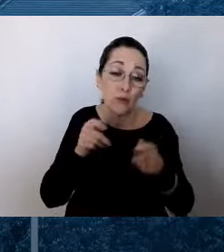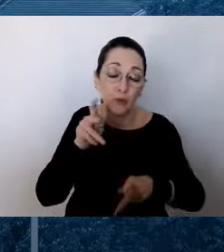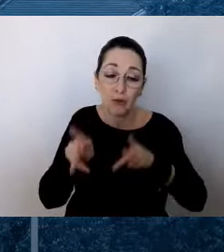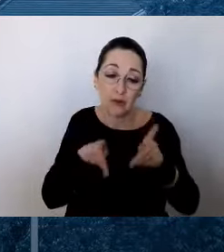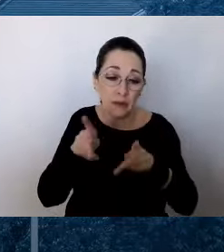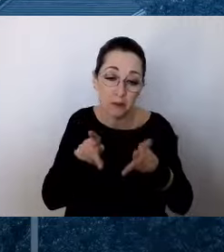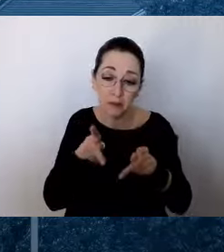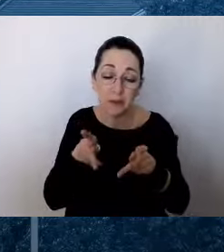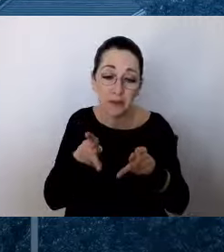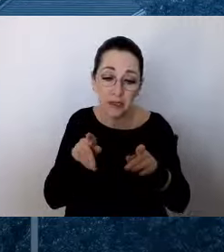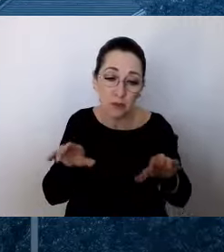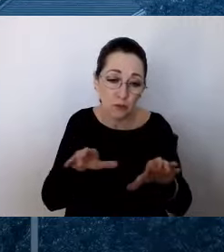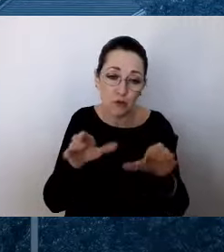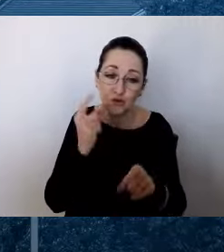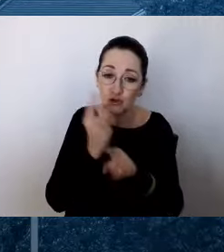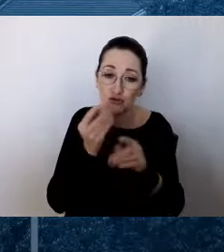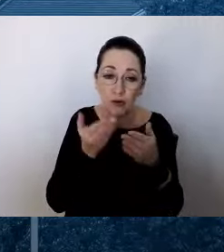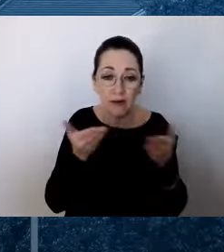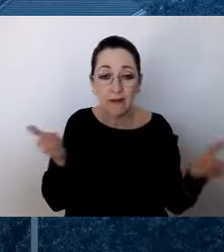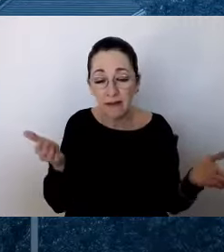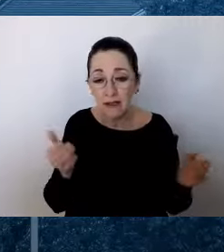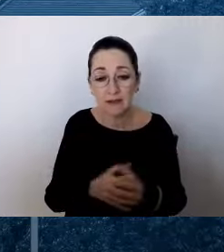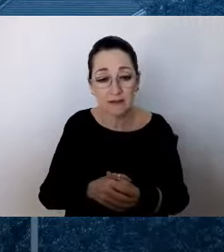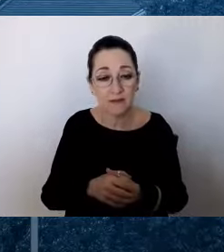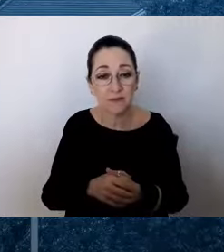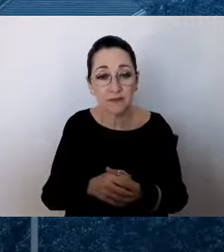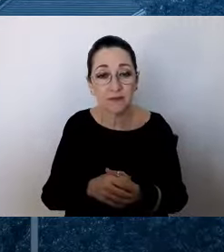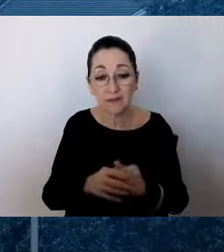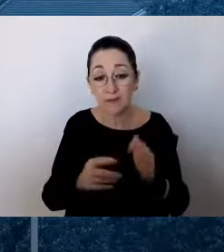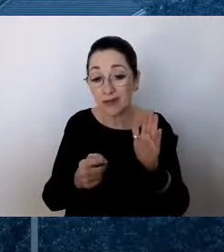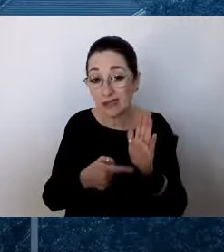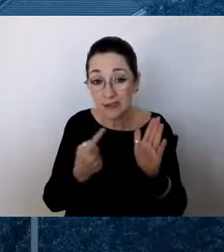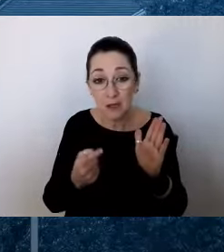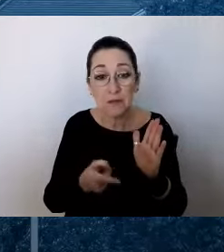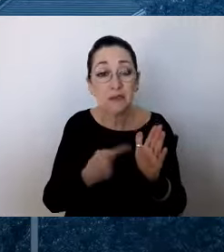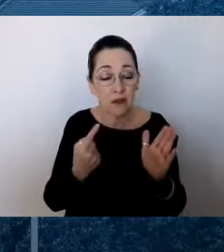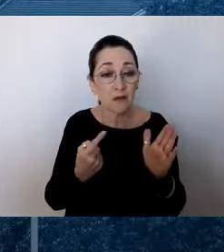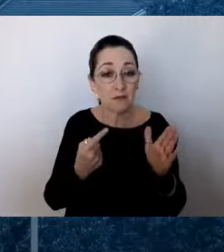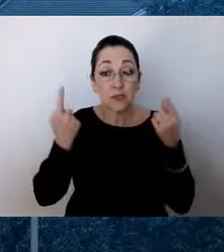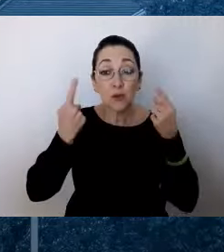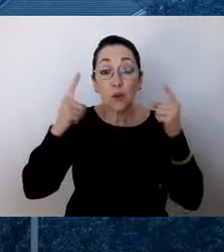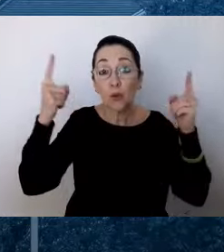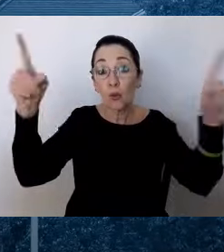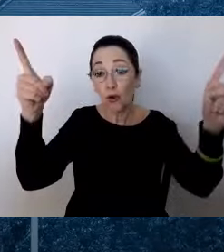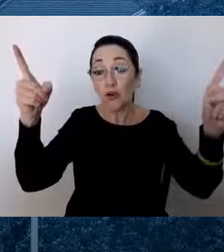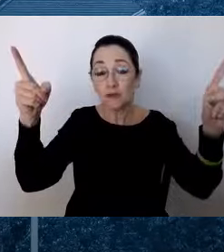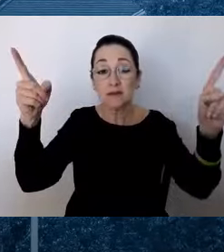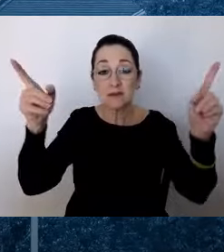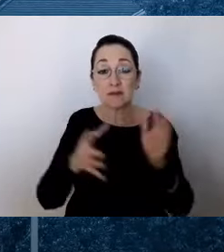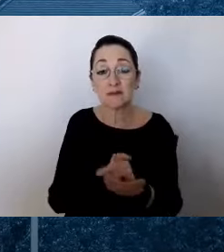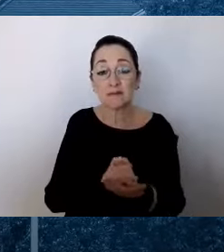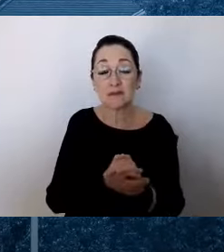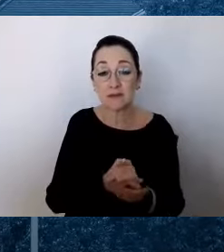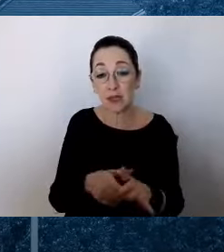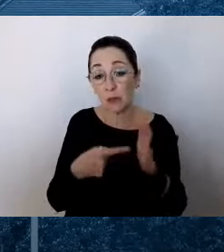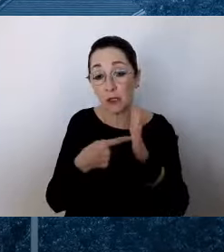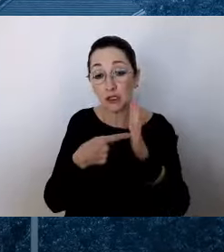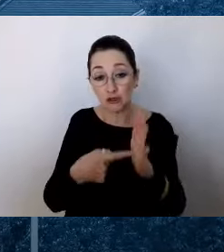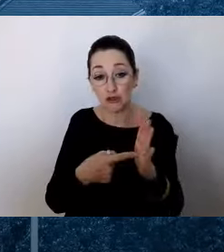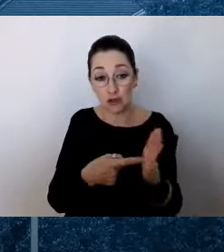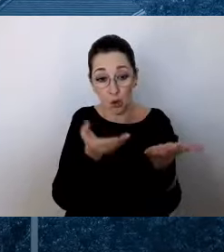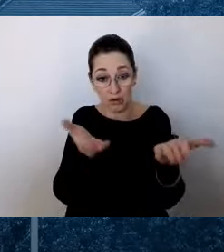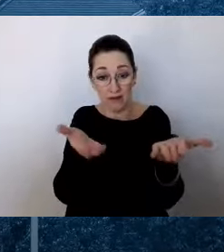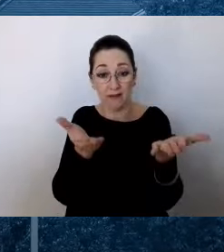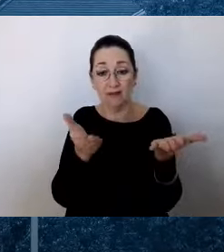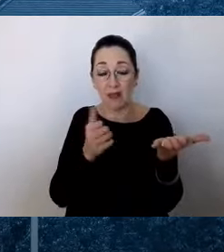of do the right thing. Sometimes it works by showing the surge that we're